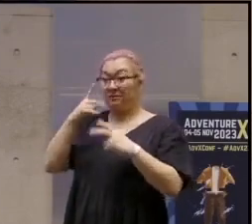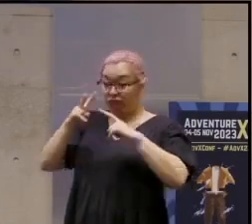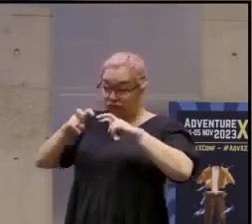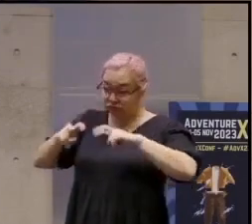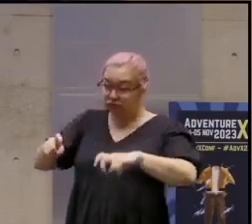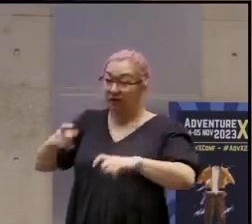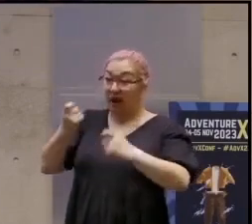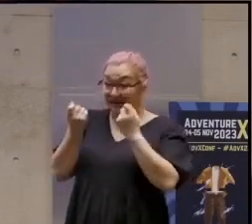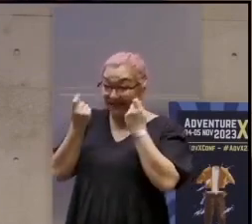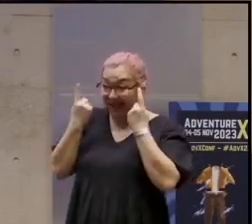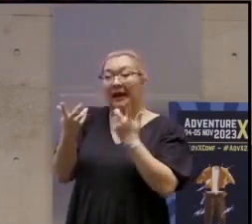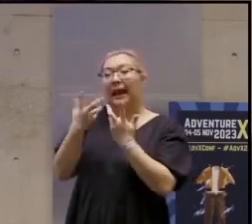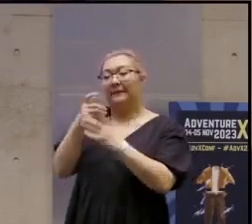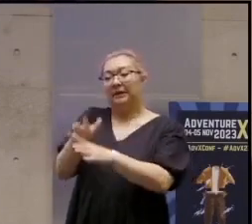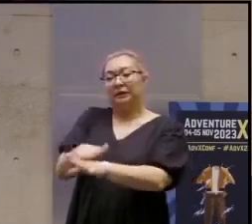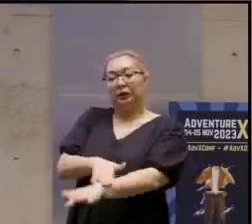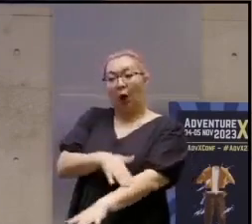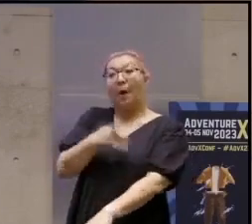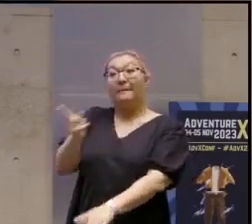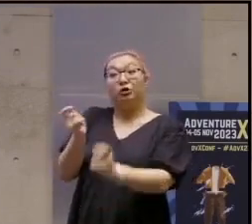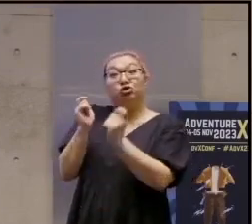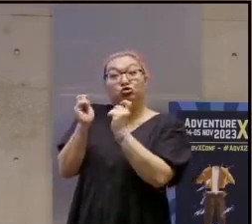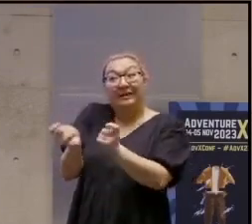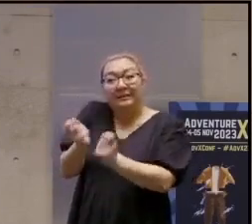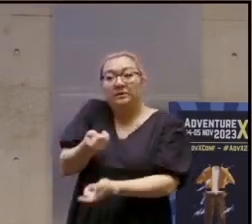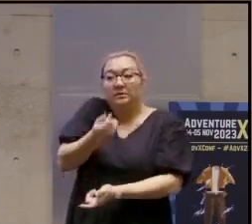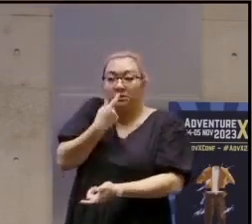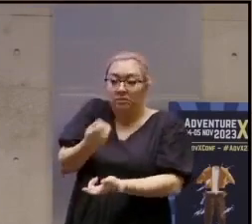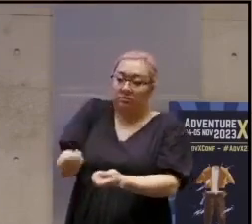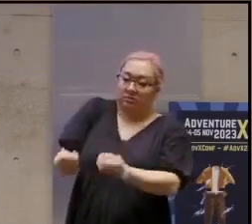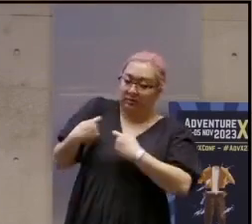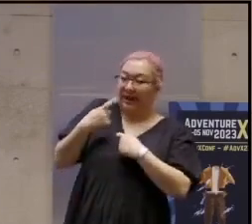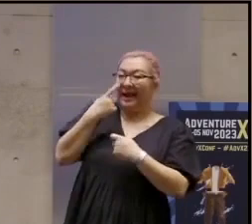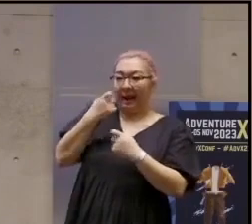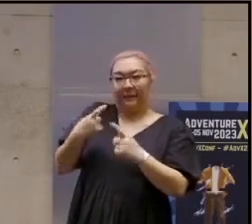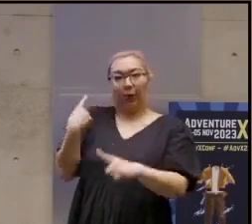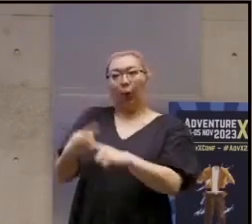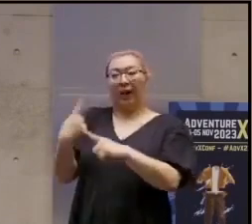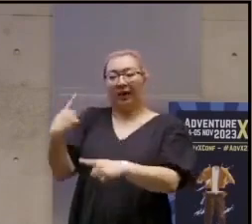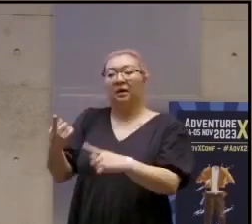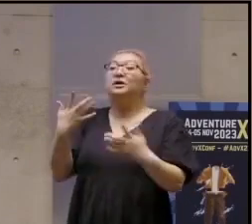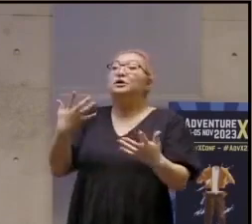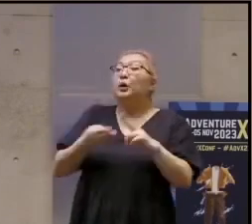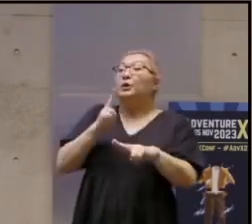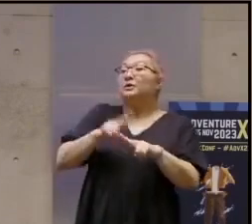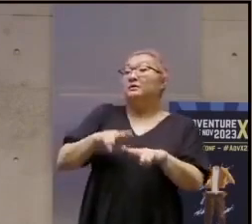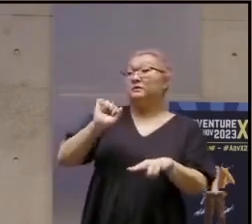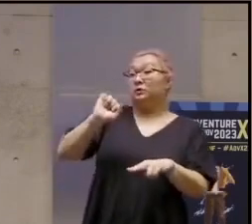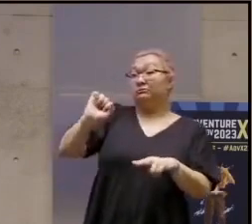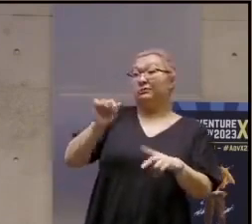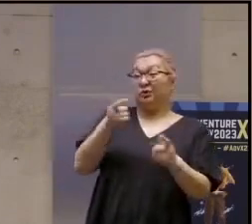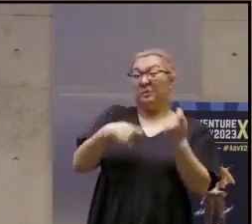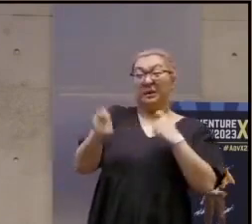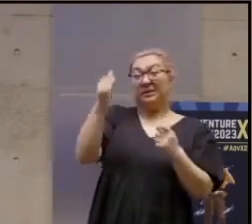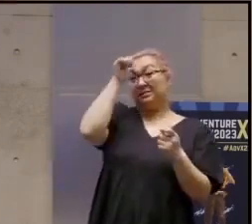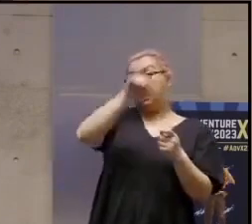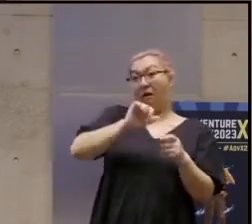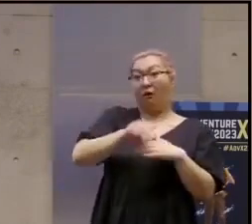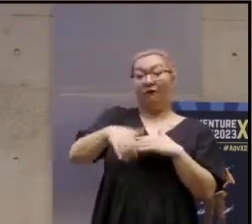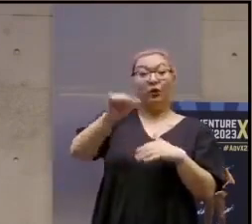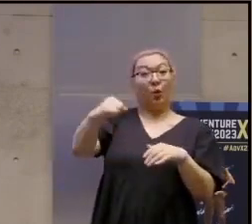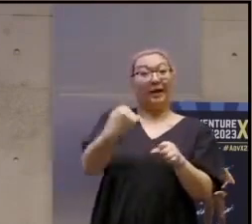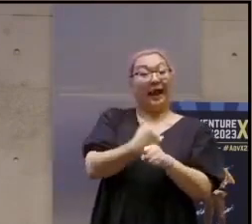be evolving. So one thing you could do to be smart about it, if you think it's going to keep, some fields change more than